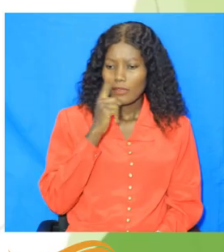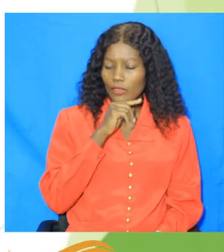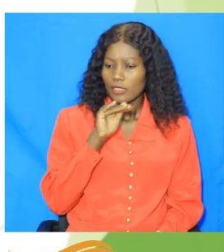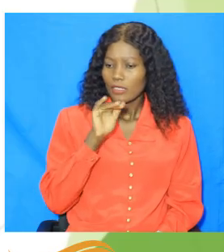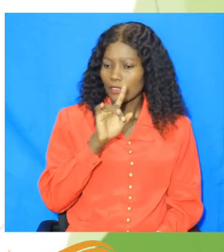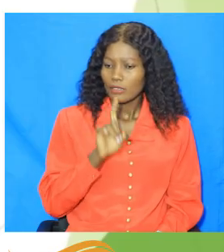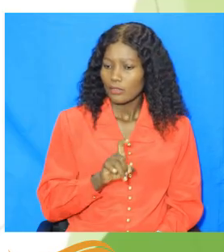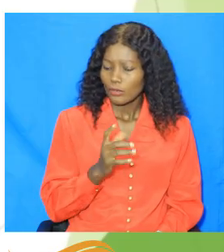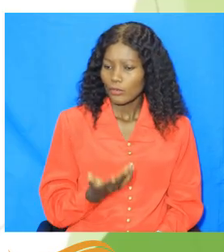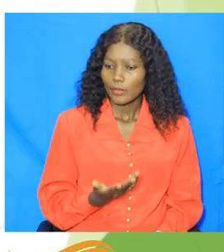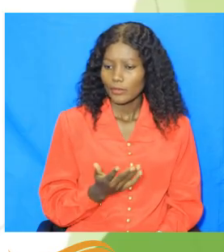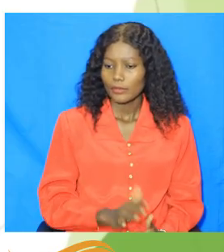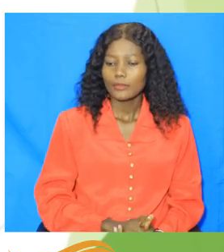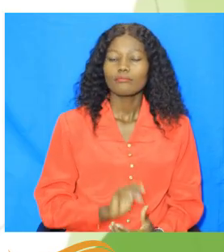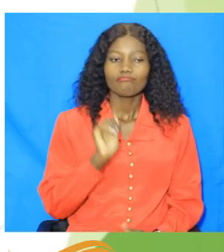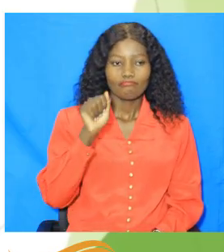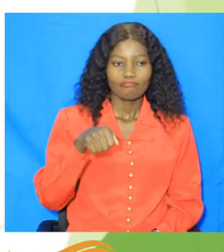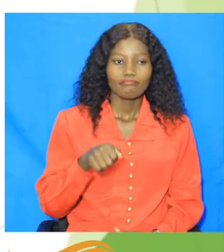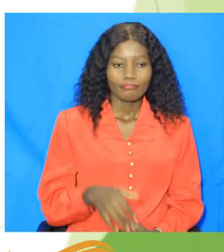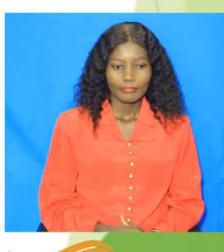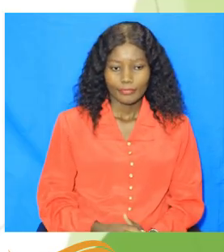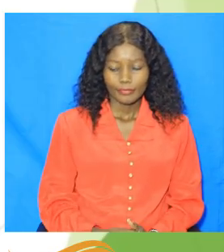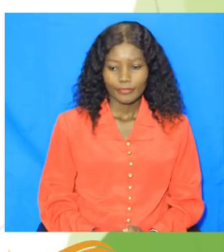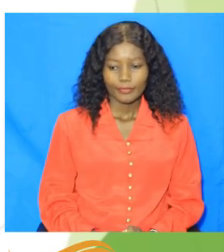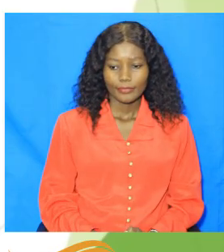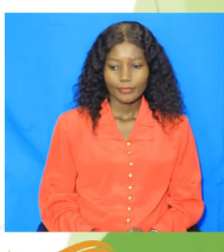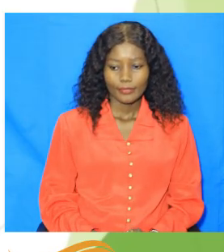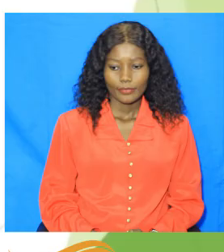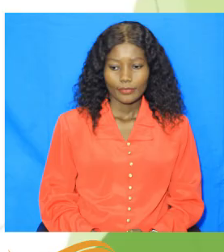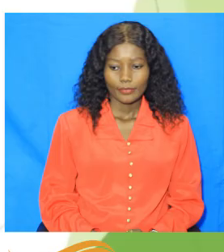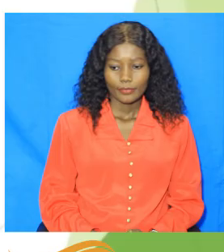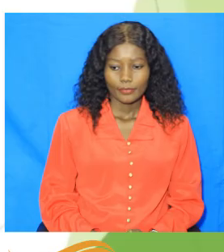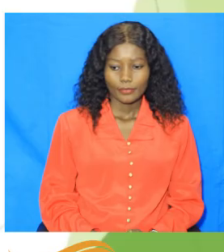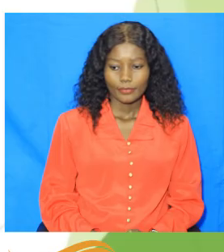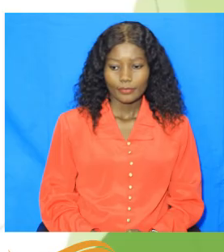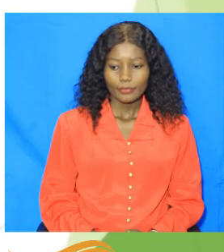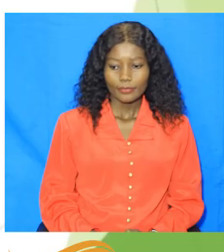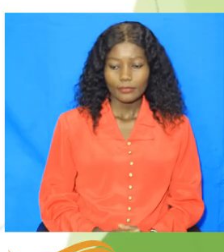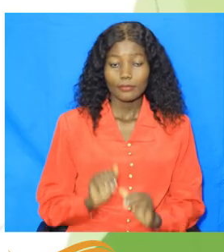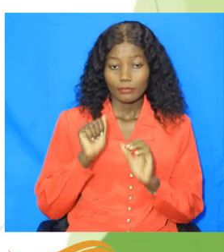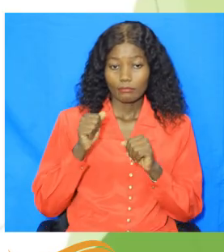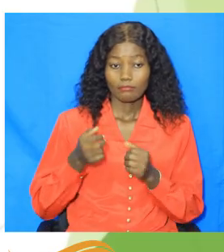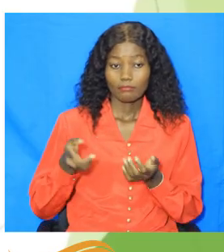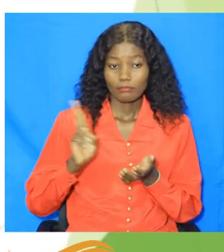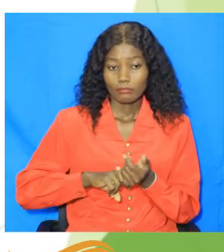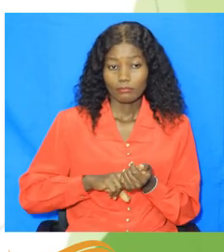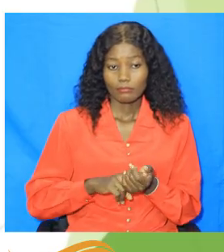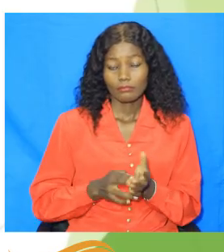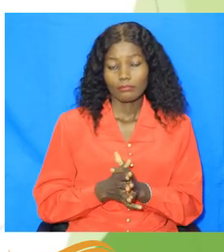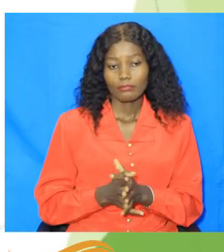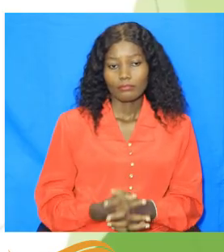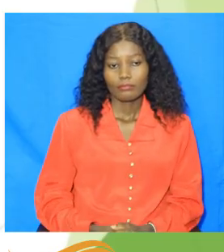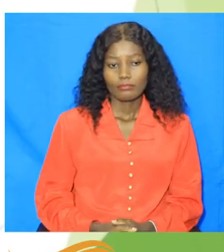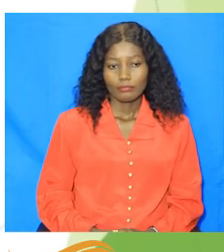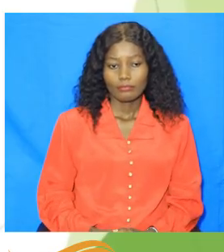Before Yes, JB I did. dropped. You did, huh? Sorry. But, Yeah, I but did. you see, JB dropped off. So can you repeat so that Mark can so that